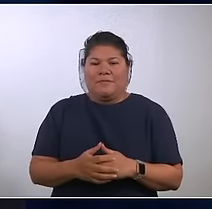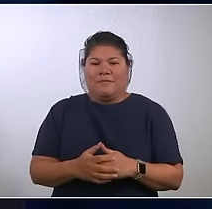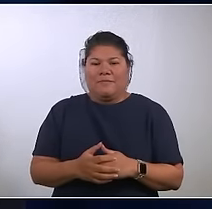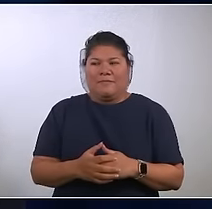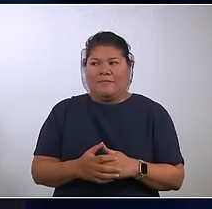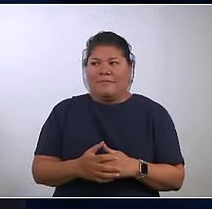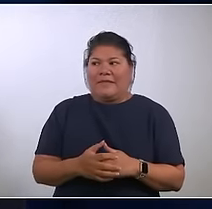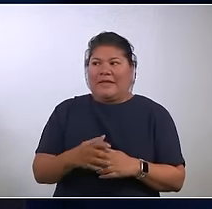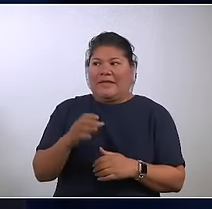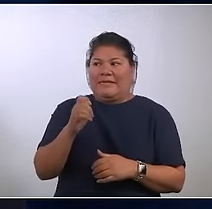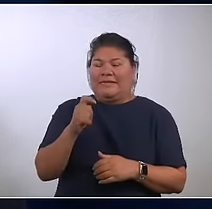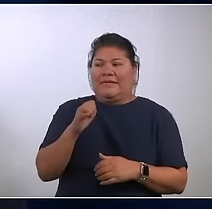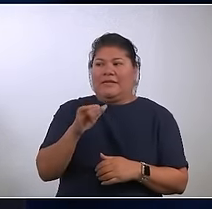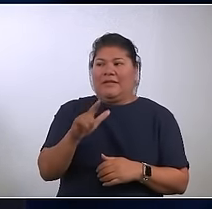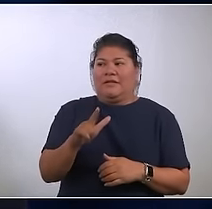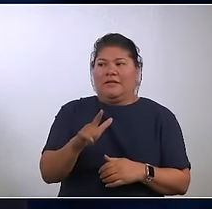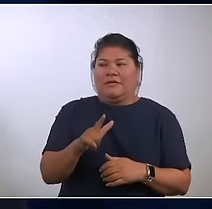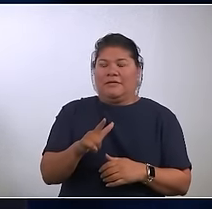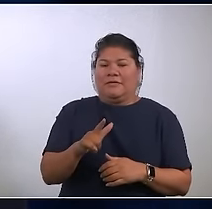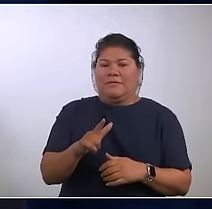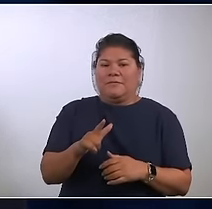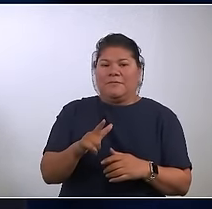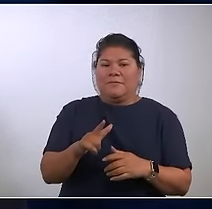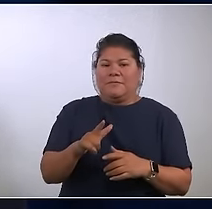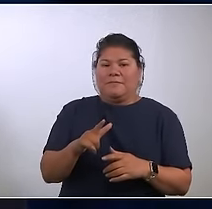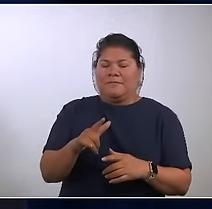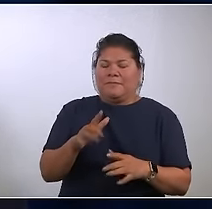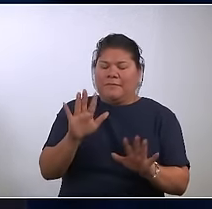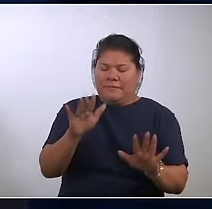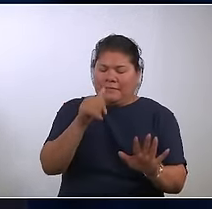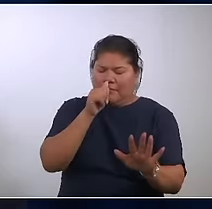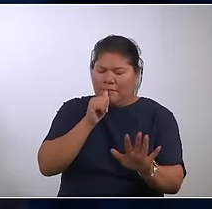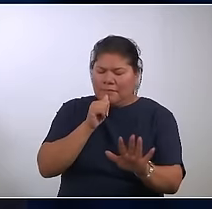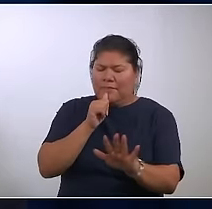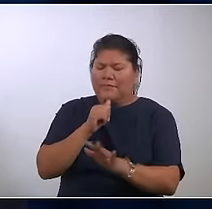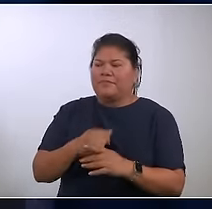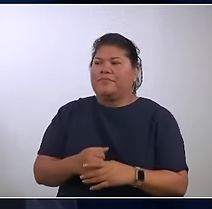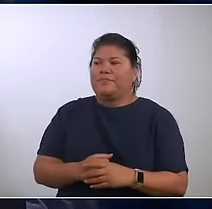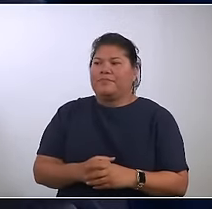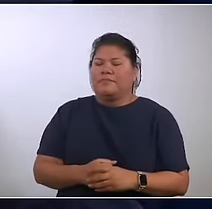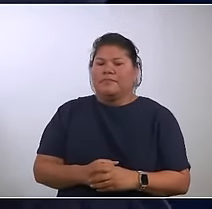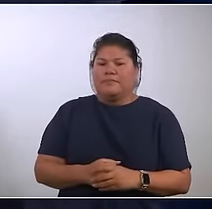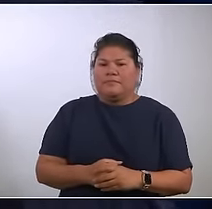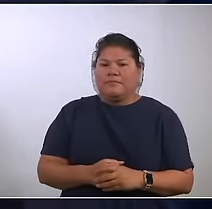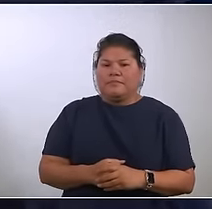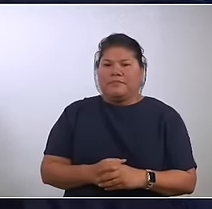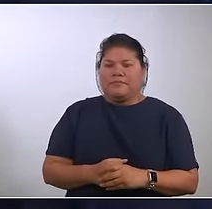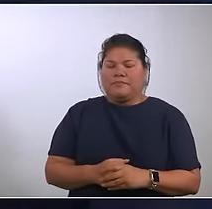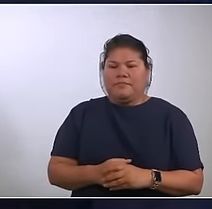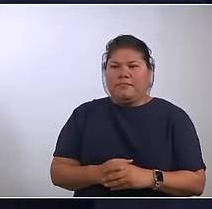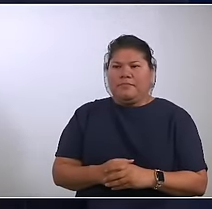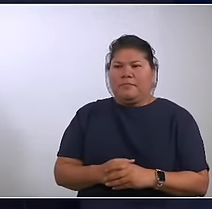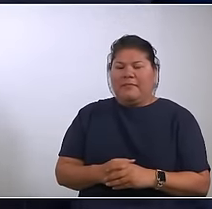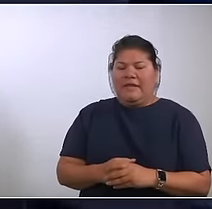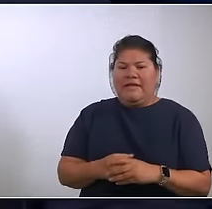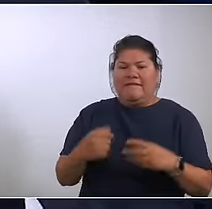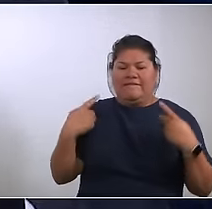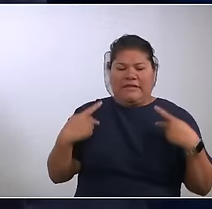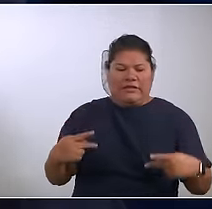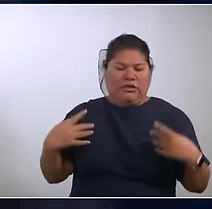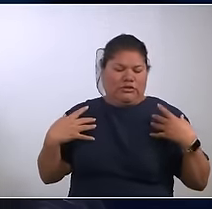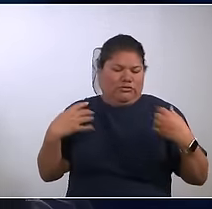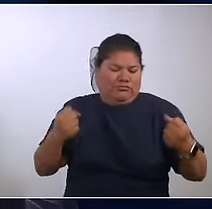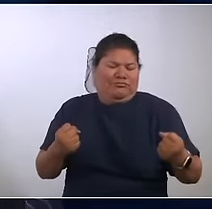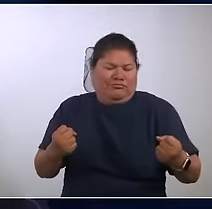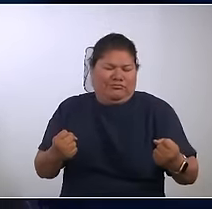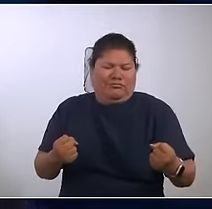En Ezequiel. In Ezekiel. Tolérenme. Tolerate me. Hay una restauración física. There's a